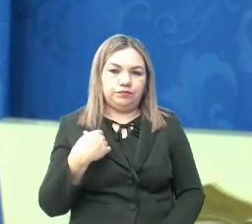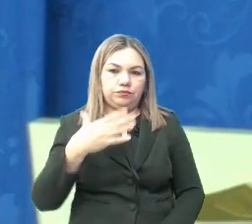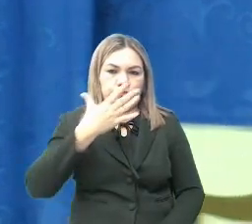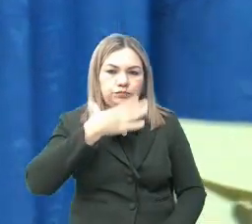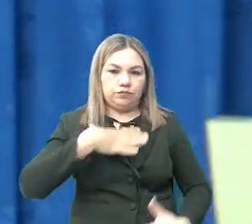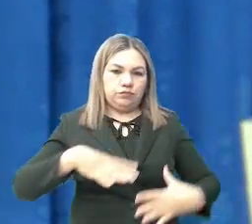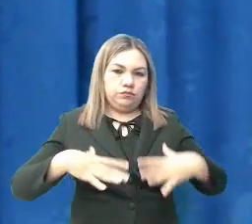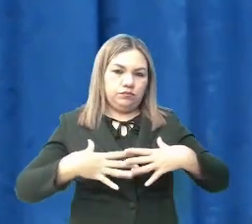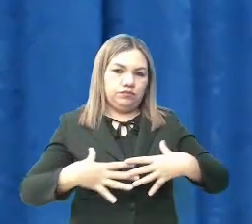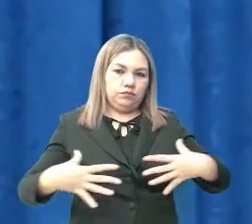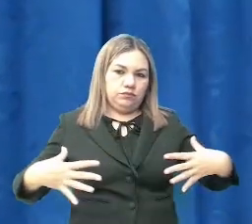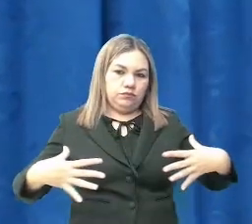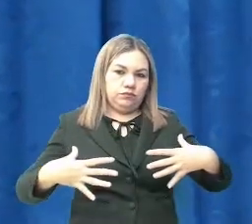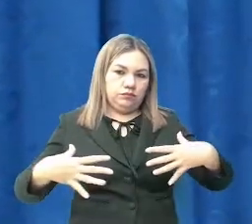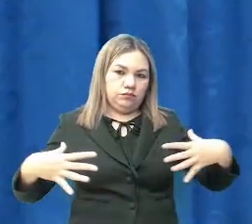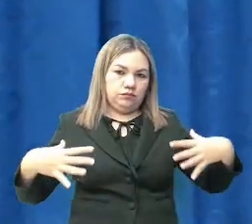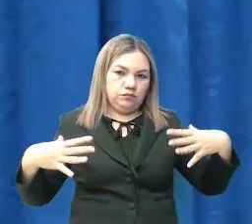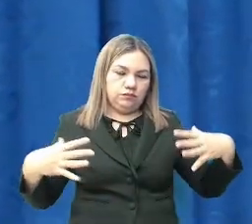Your body starts to